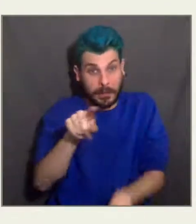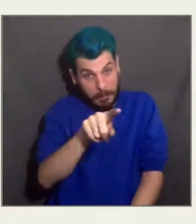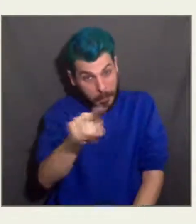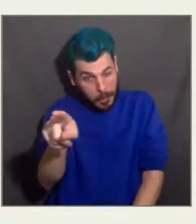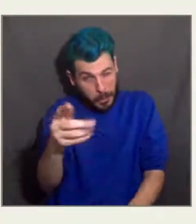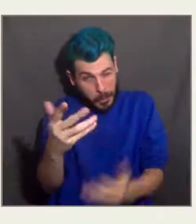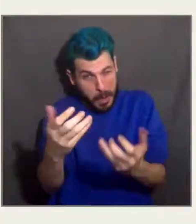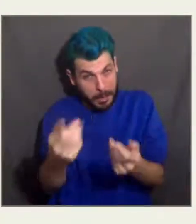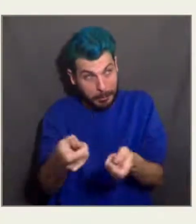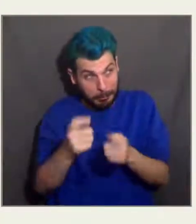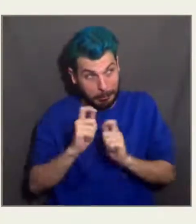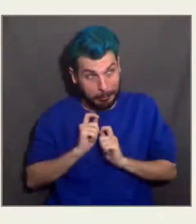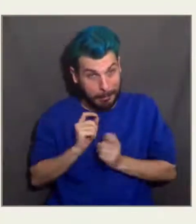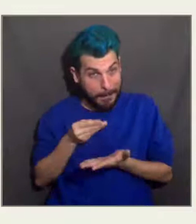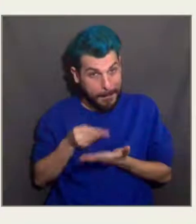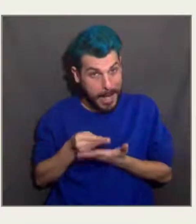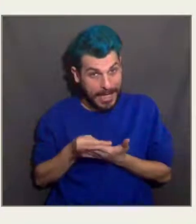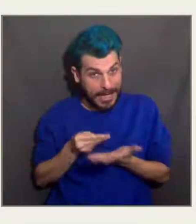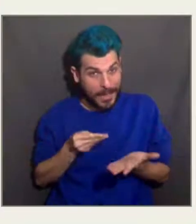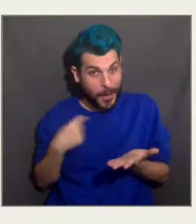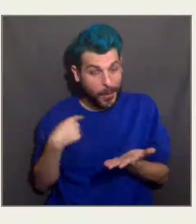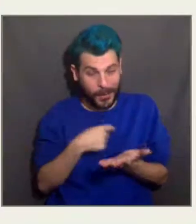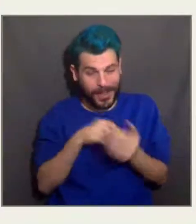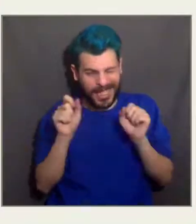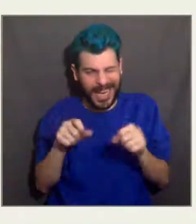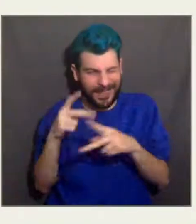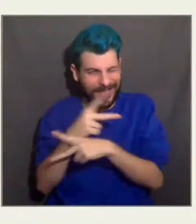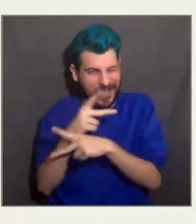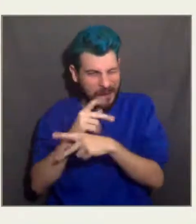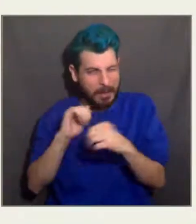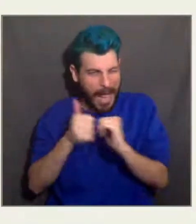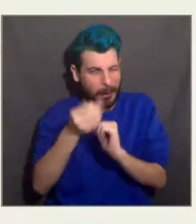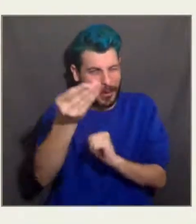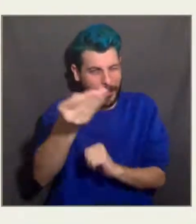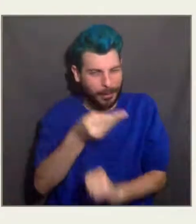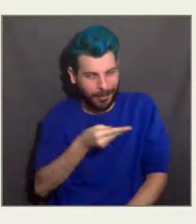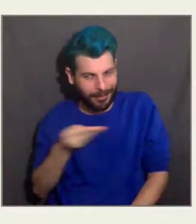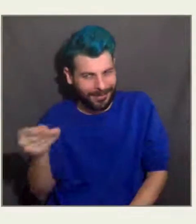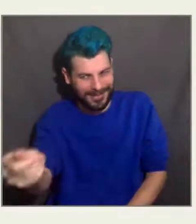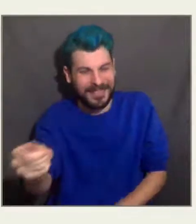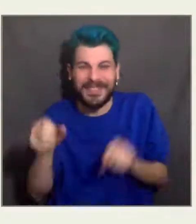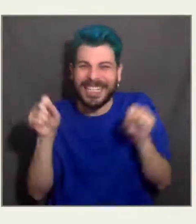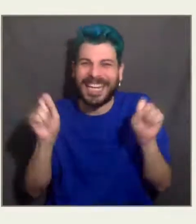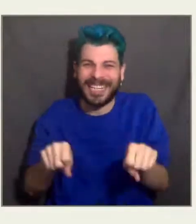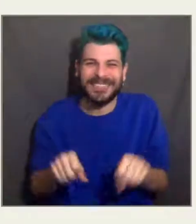way, we could help you find a way to do that. Okay.